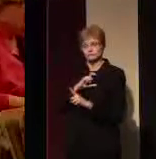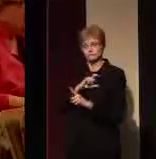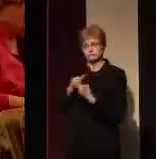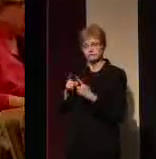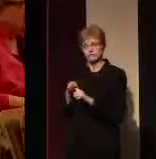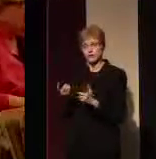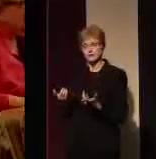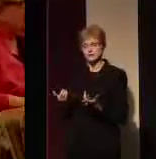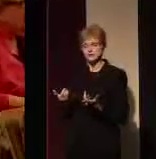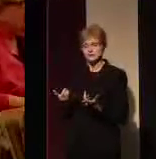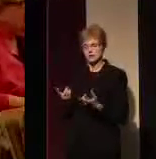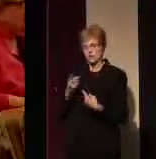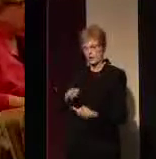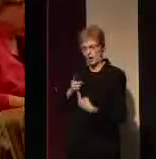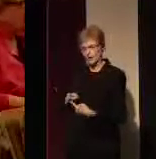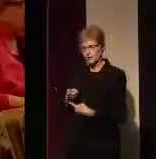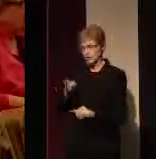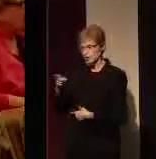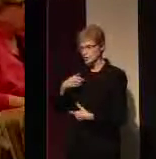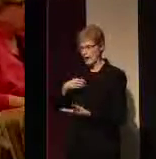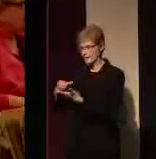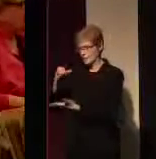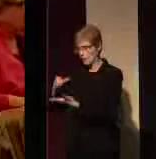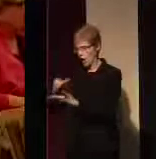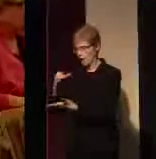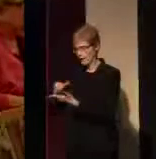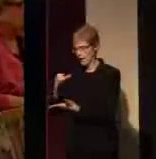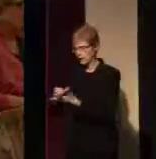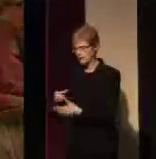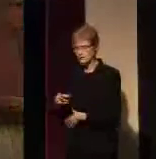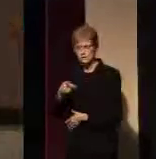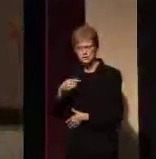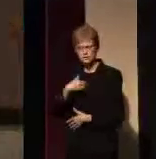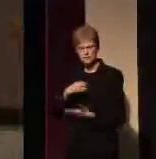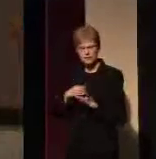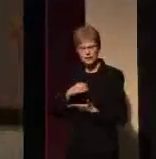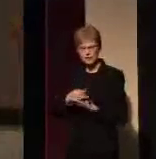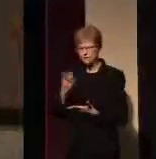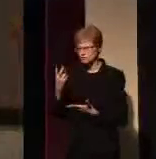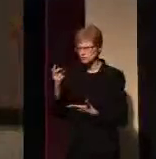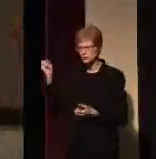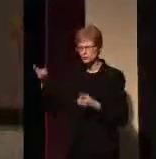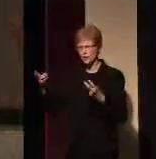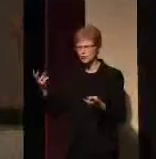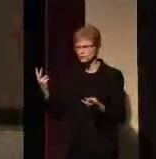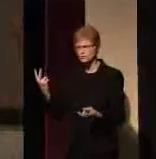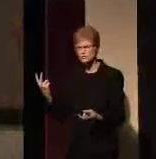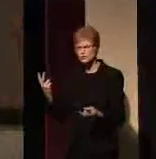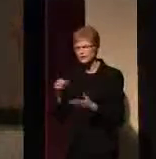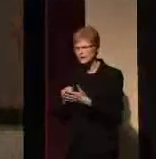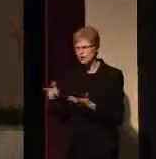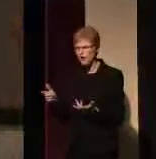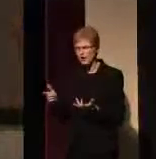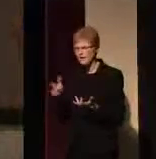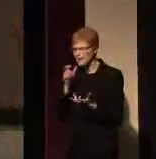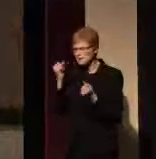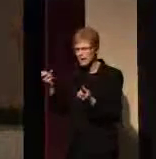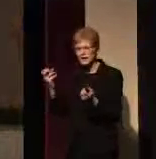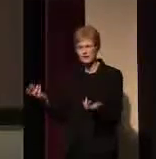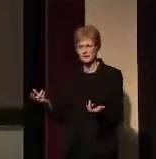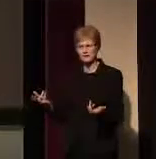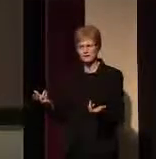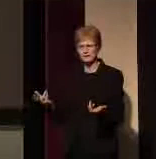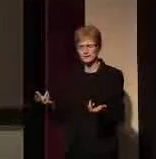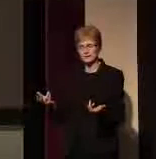so you got the bottle. And the next guy told you got the bottle. Well, there's only 2 of them thrown. So give me a break. And I'm going to tell you something else.